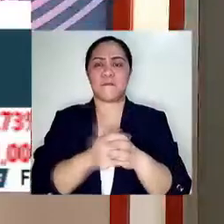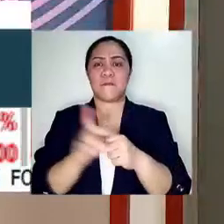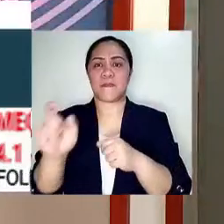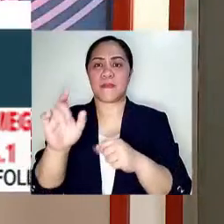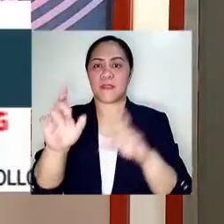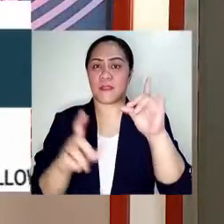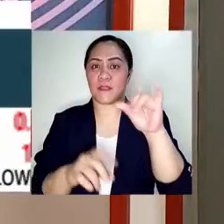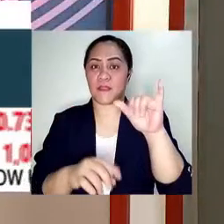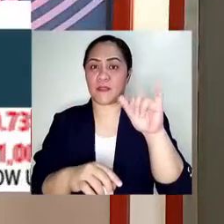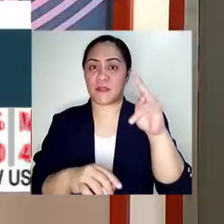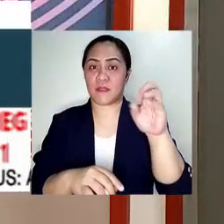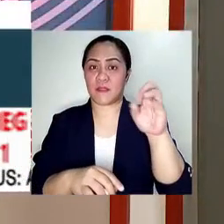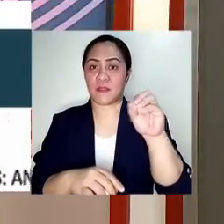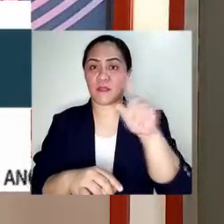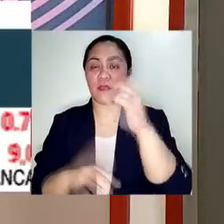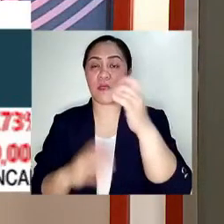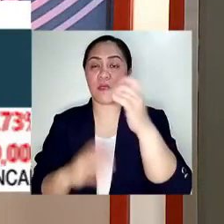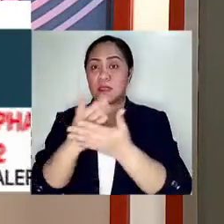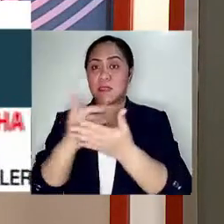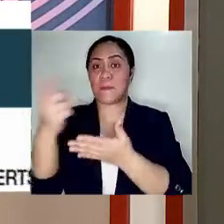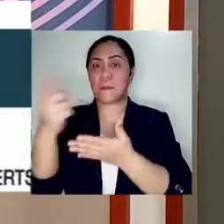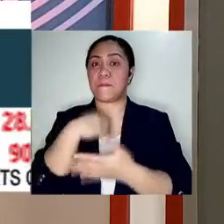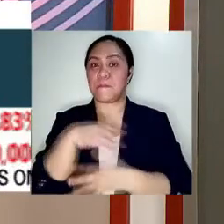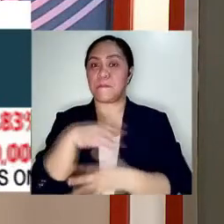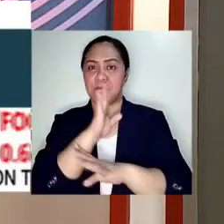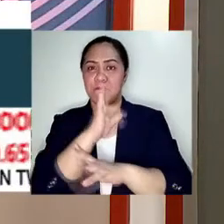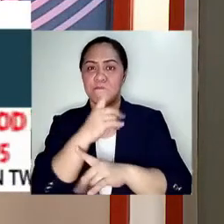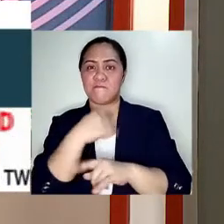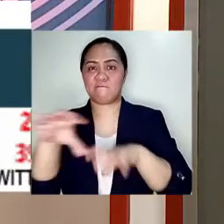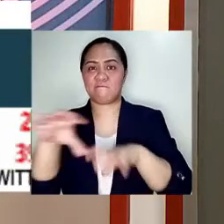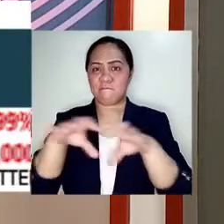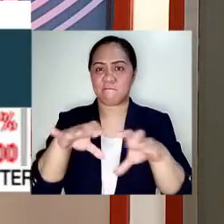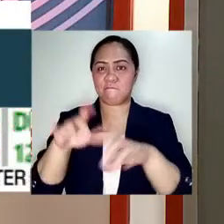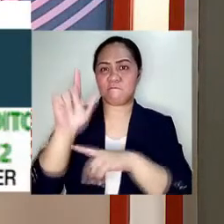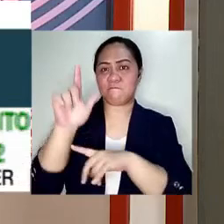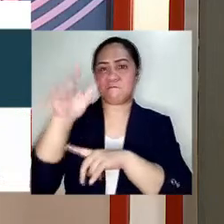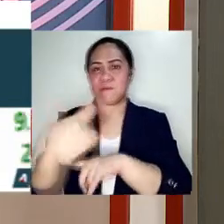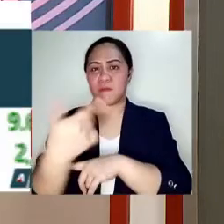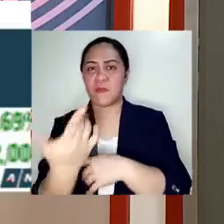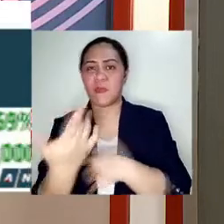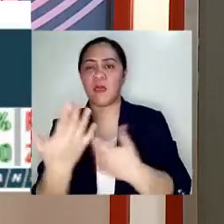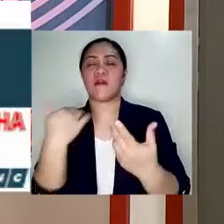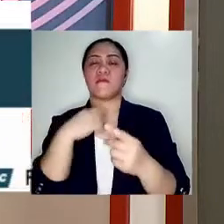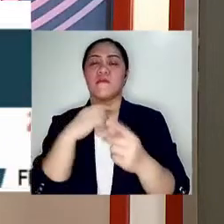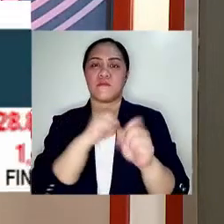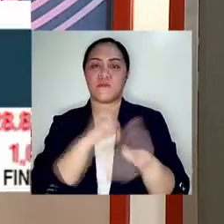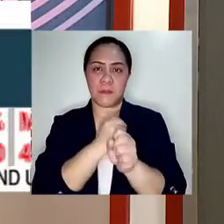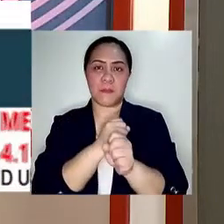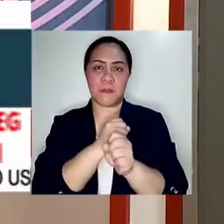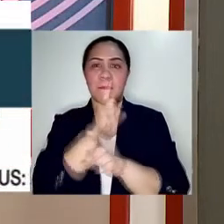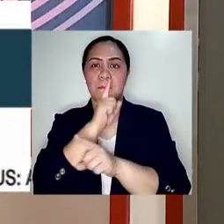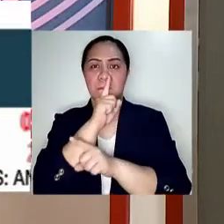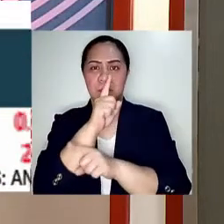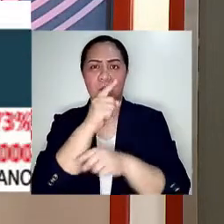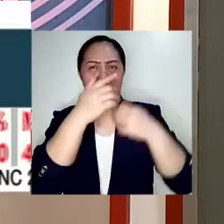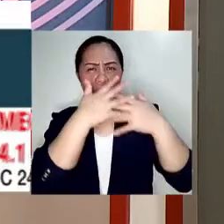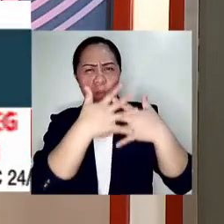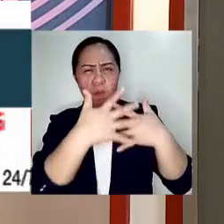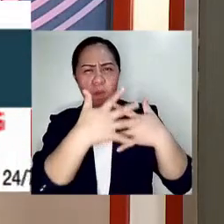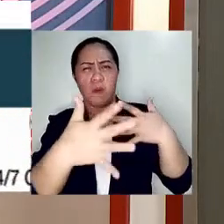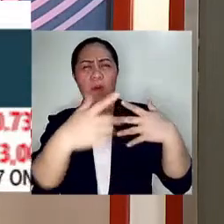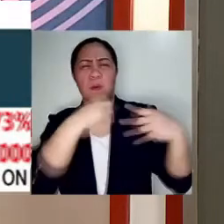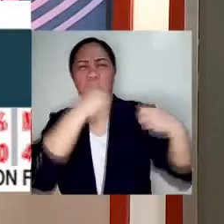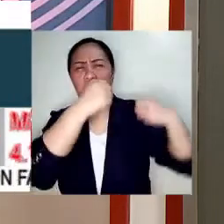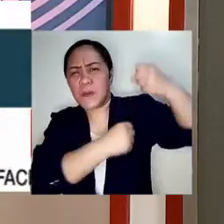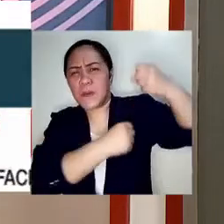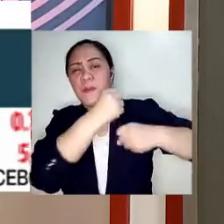the rhetoric first and actions later. You just pointed out that it's his actions for decades of being a public servant that actually